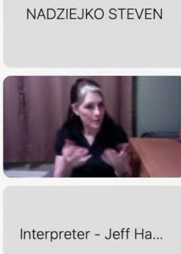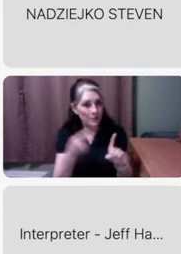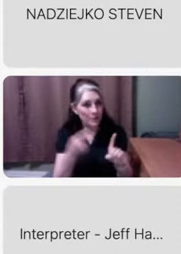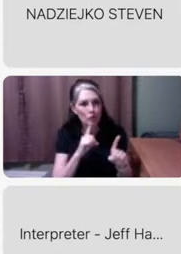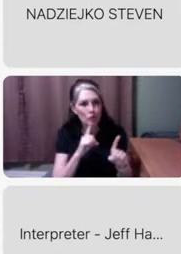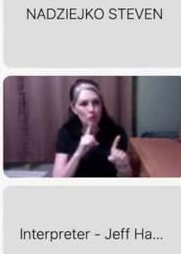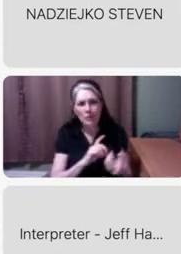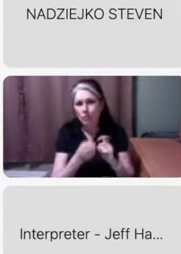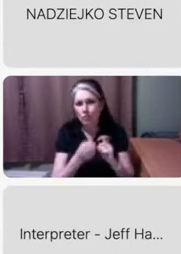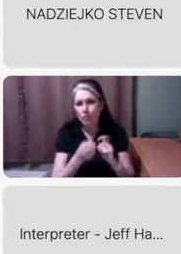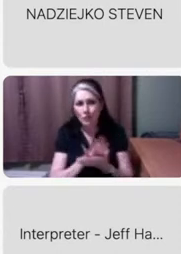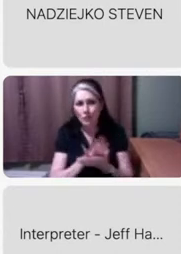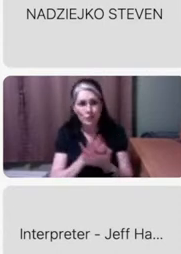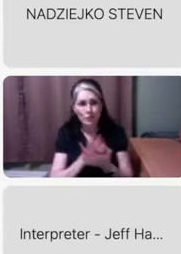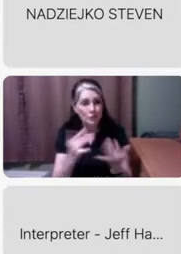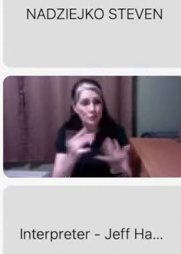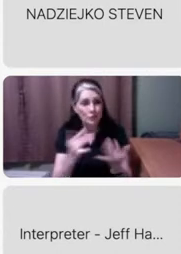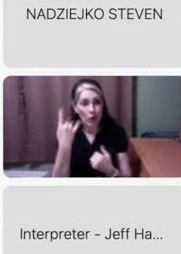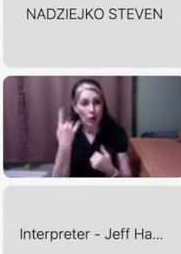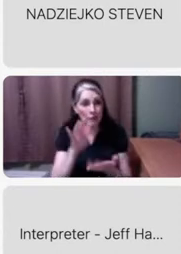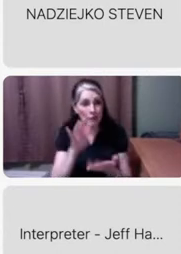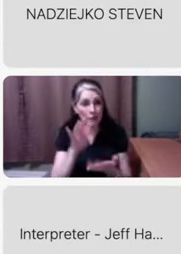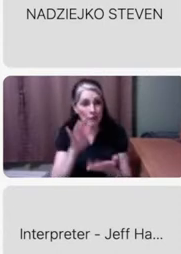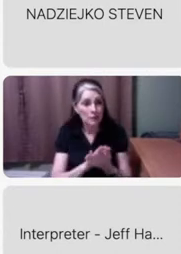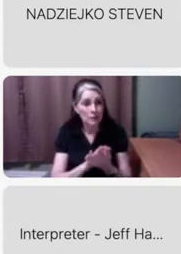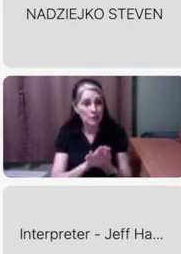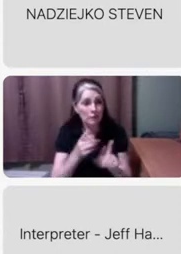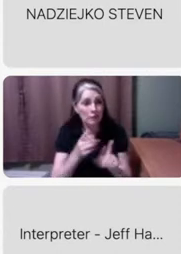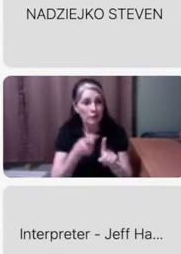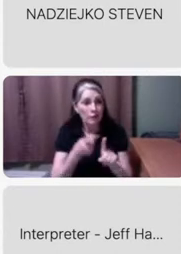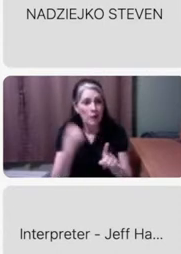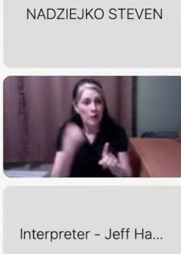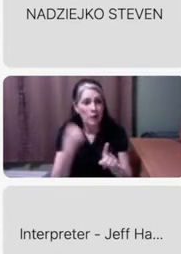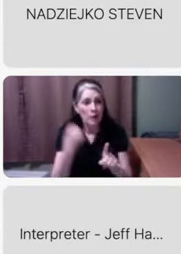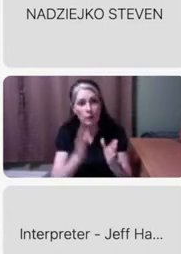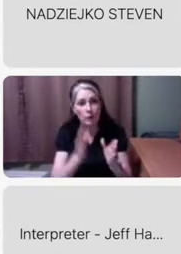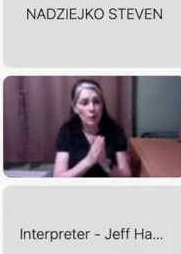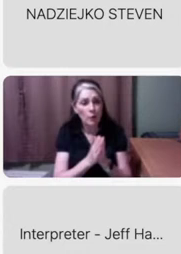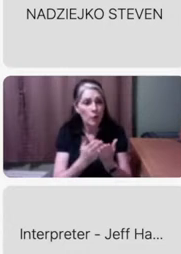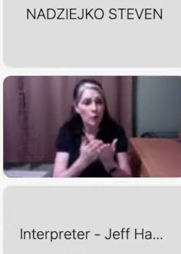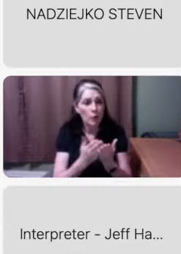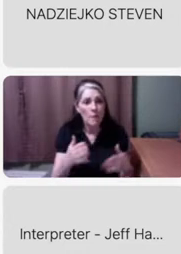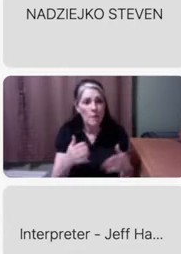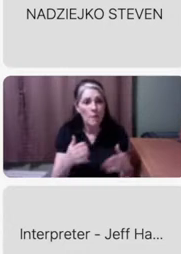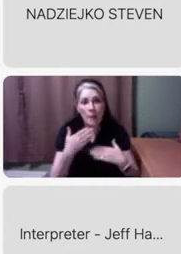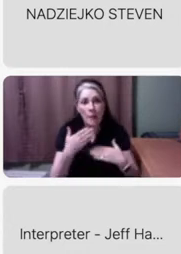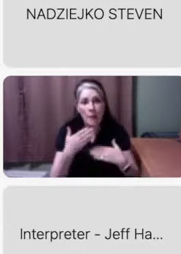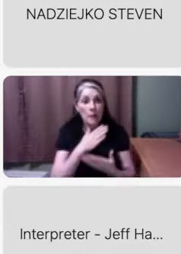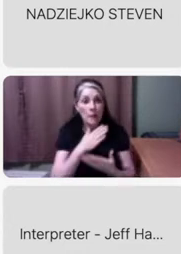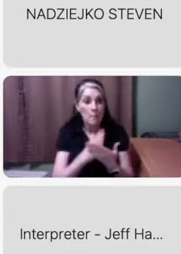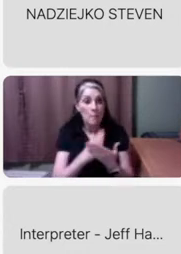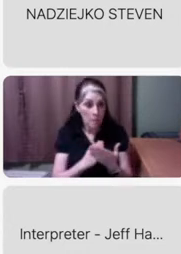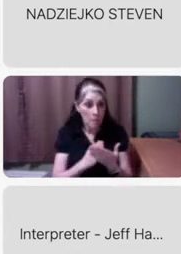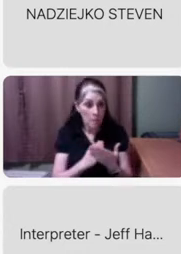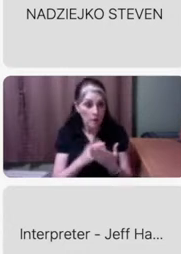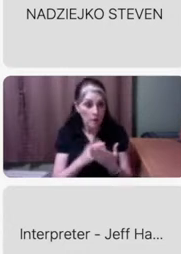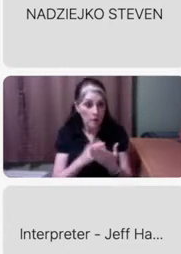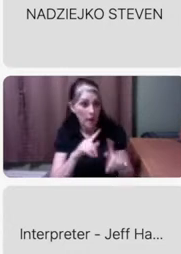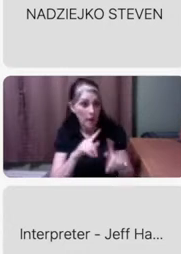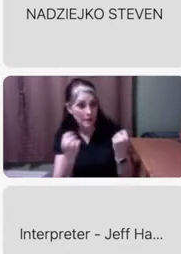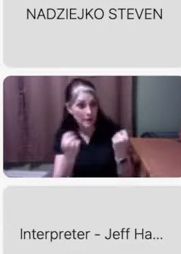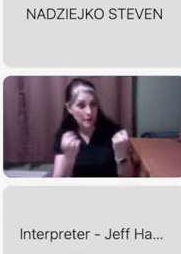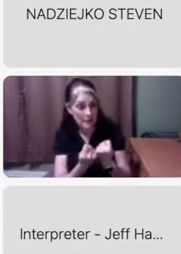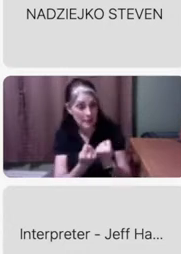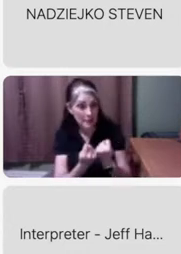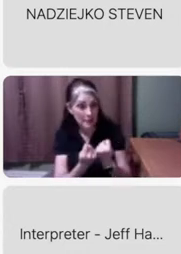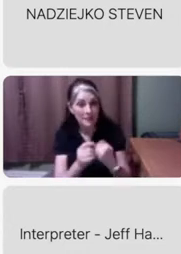now looks like a school from a beautiful book i am very happy to be part of the sand sal team another office staff